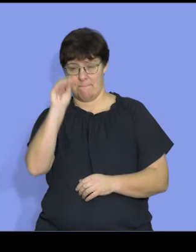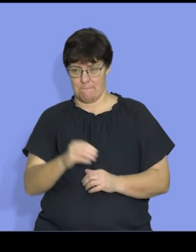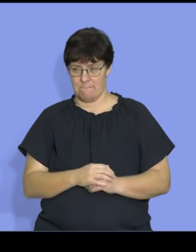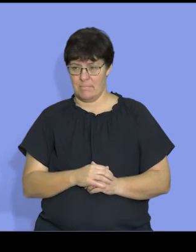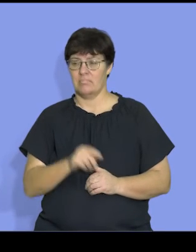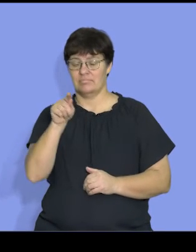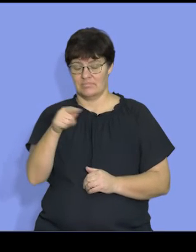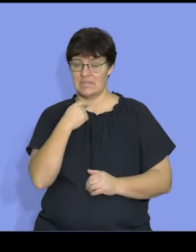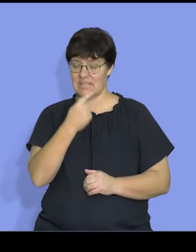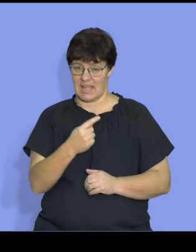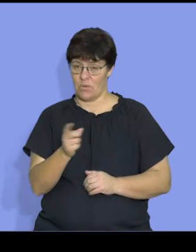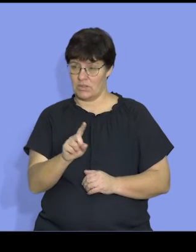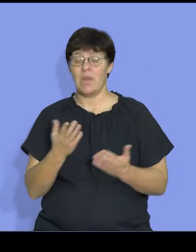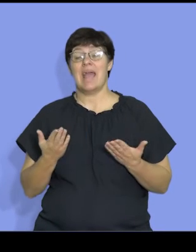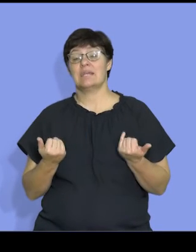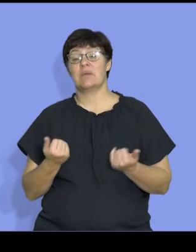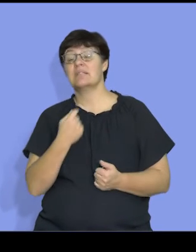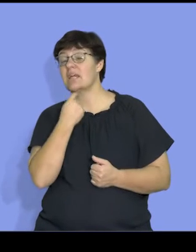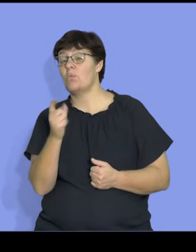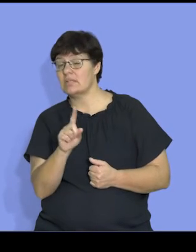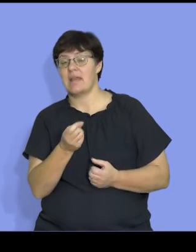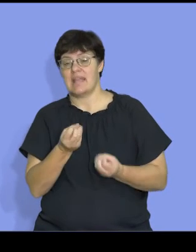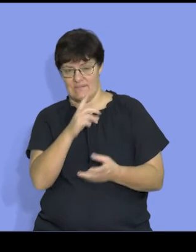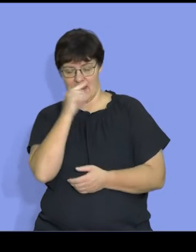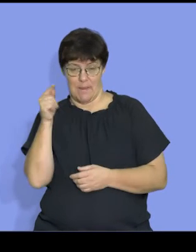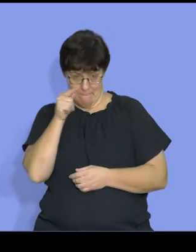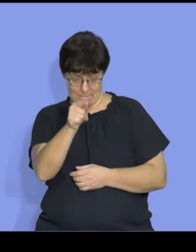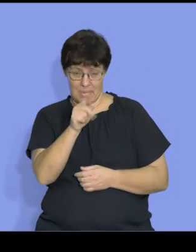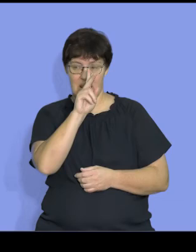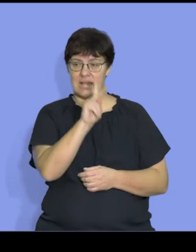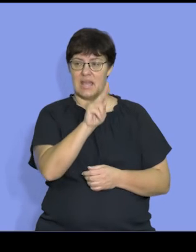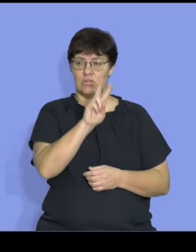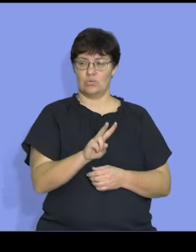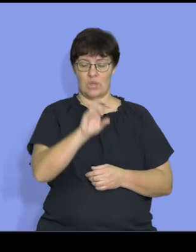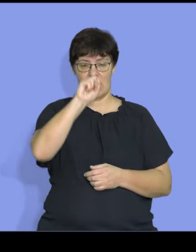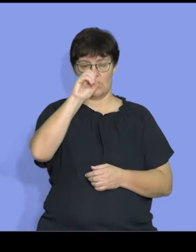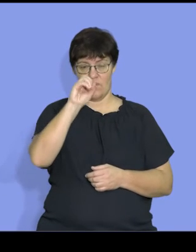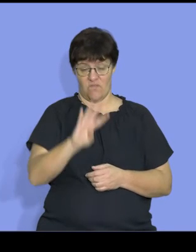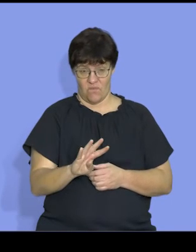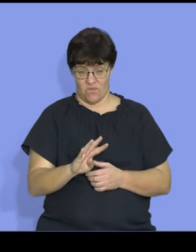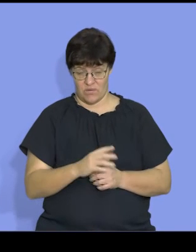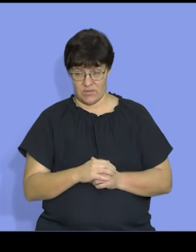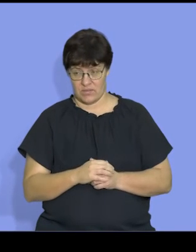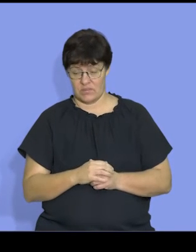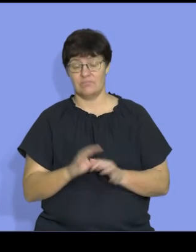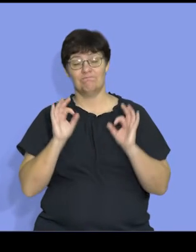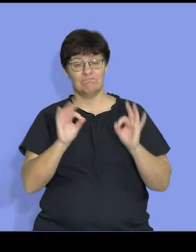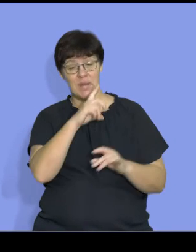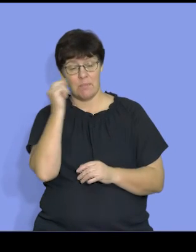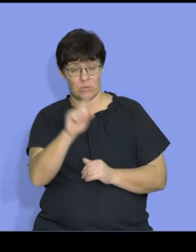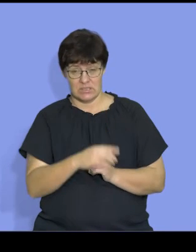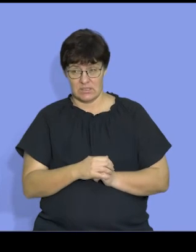are expected to actually give the name of K2SO4. So the appropriate name for this salt